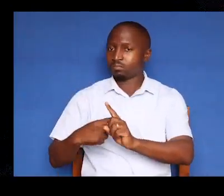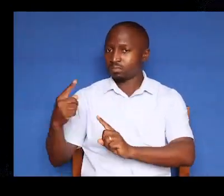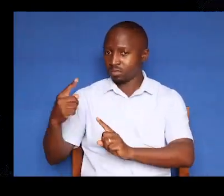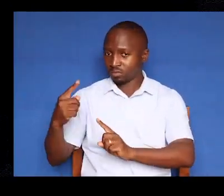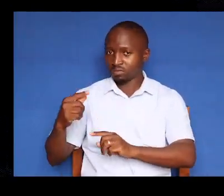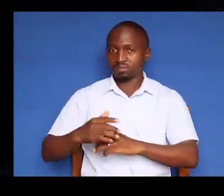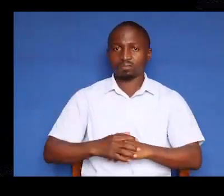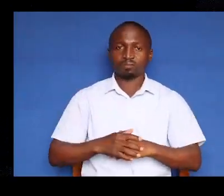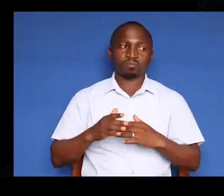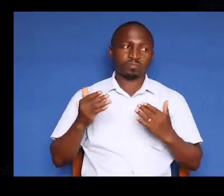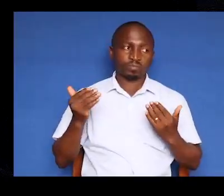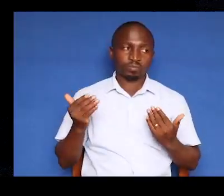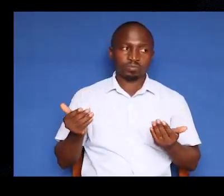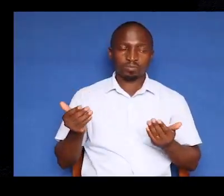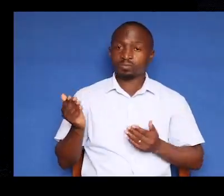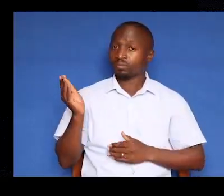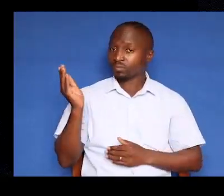100%.